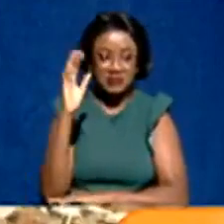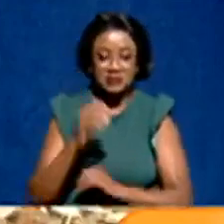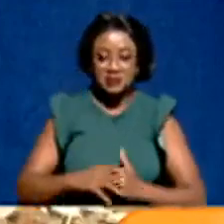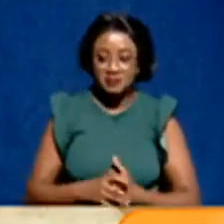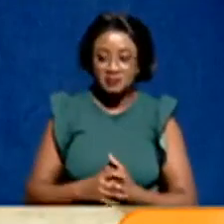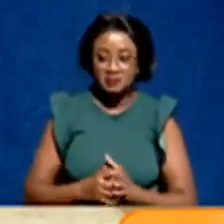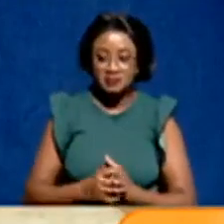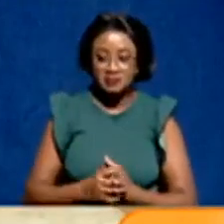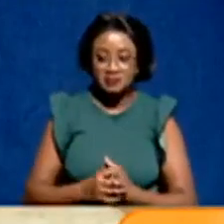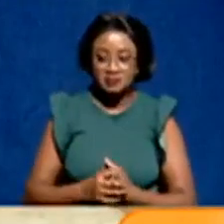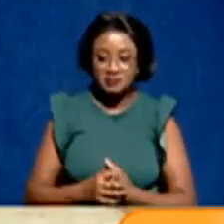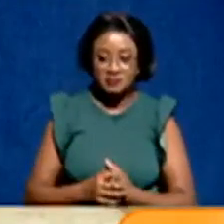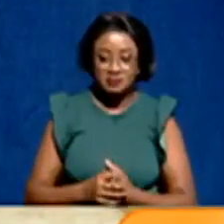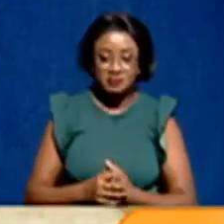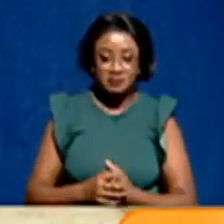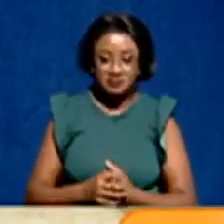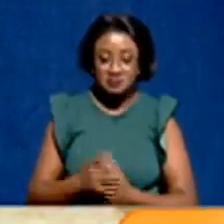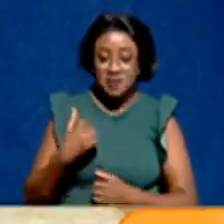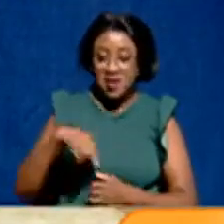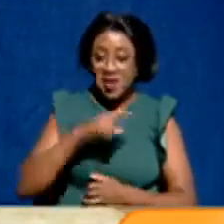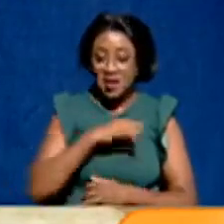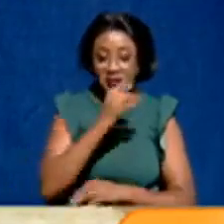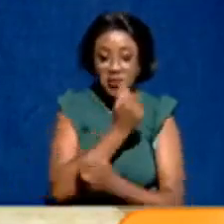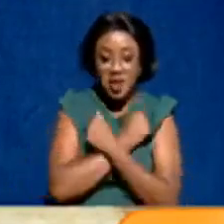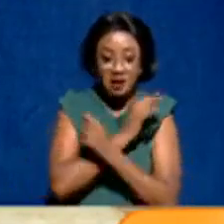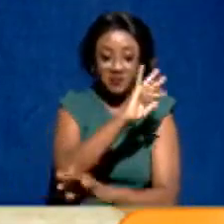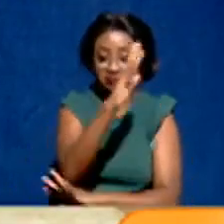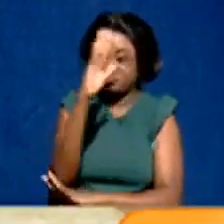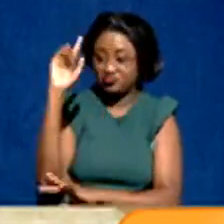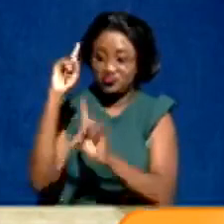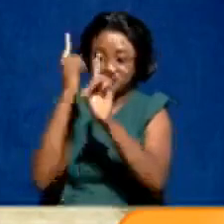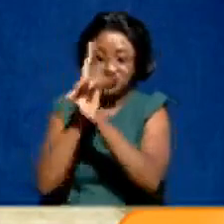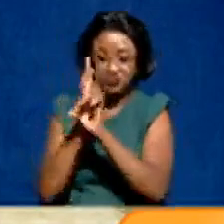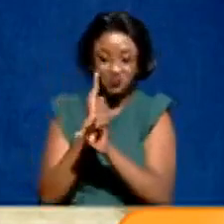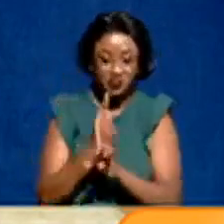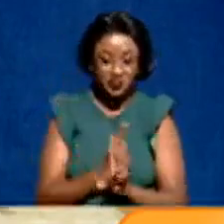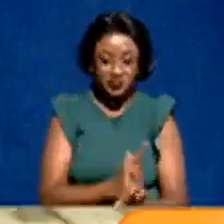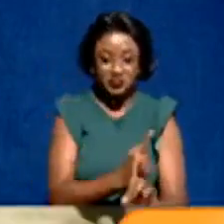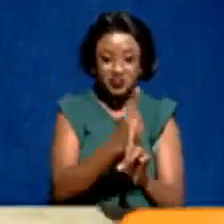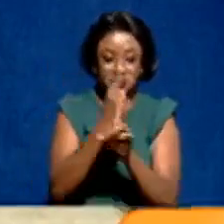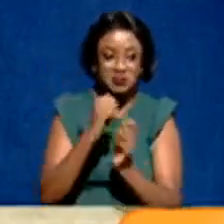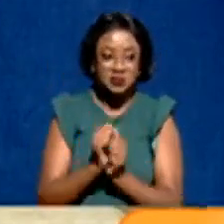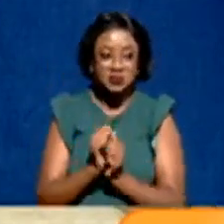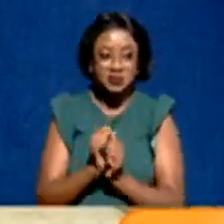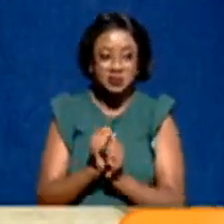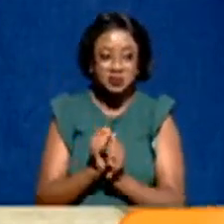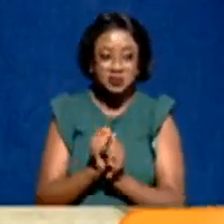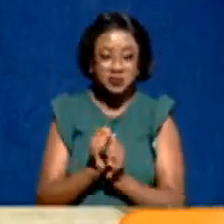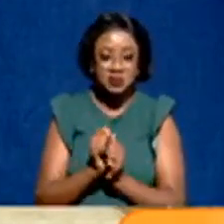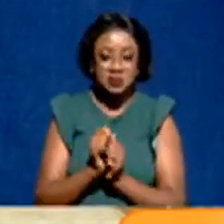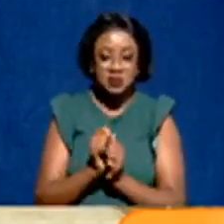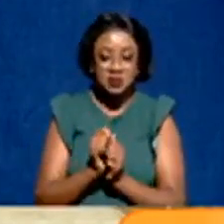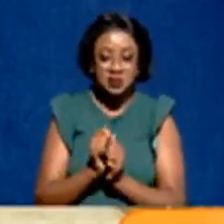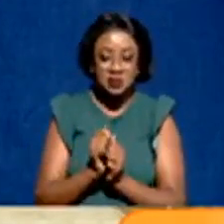of extinction. Huwa tunatoa kwa misitu mbalimbali, kama hii mnaona hii inaitwa Mpamba Cove. Tunatoa katika msitu wa